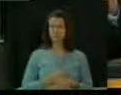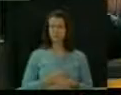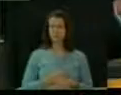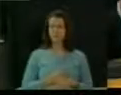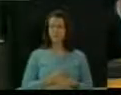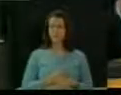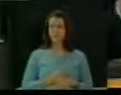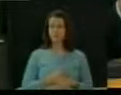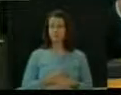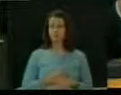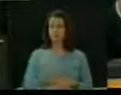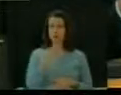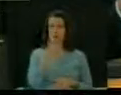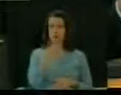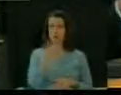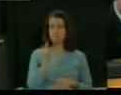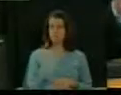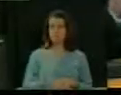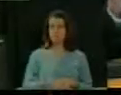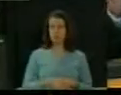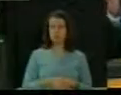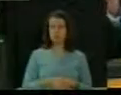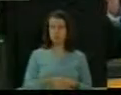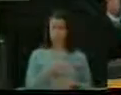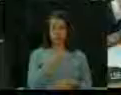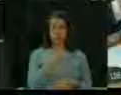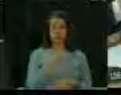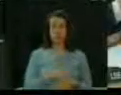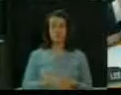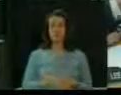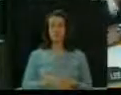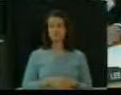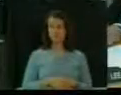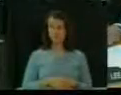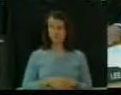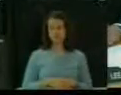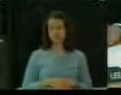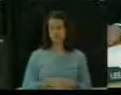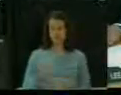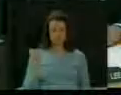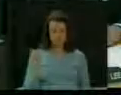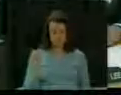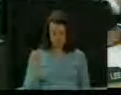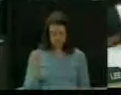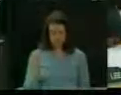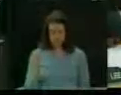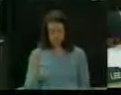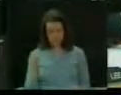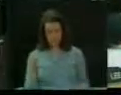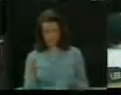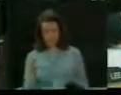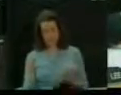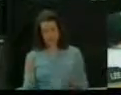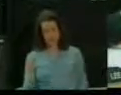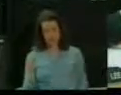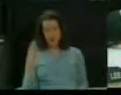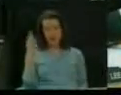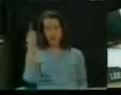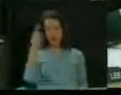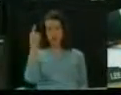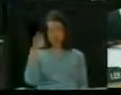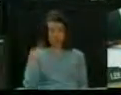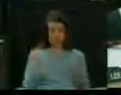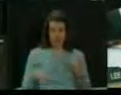You want to go first, or I'll start that in, Commissioner Henry? Yes, I think, Mr. Chairman. The reason that I had put this